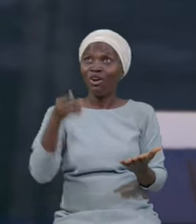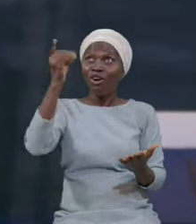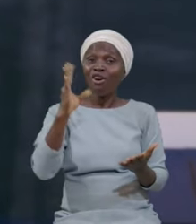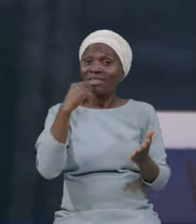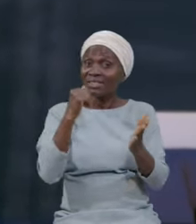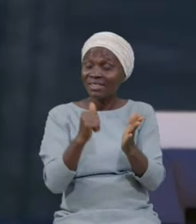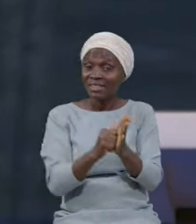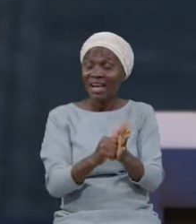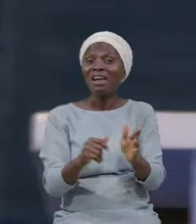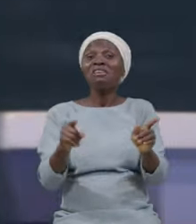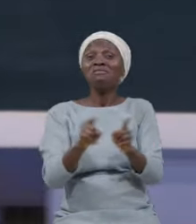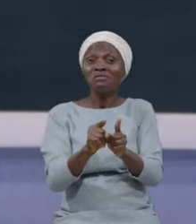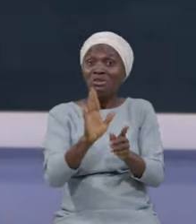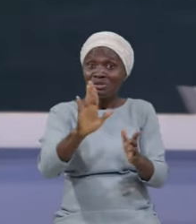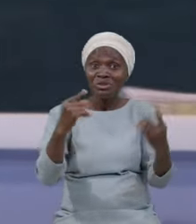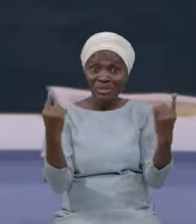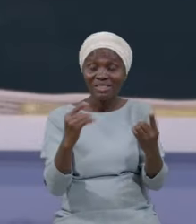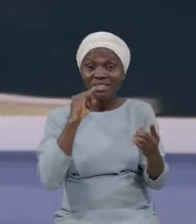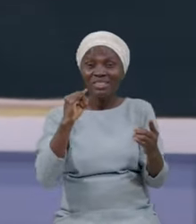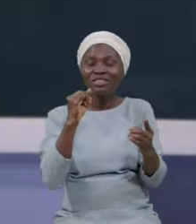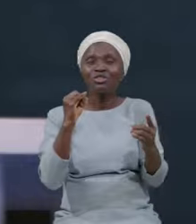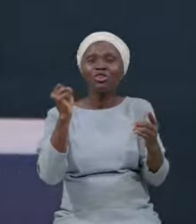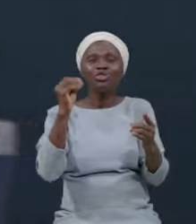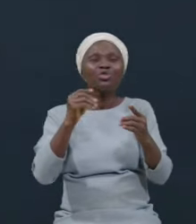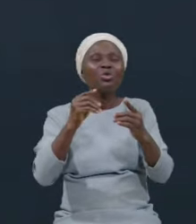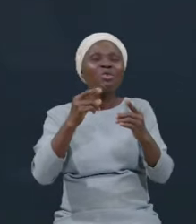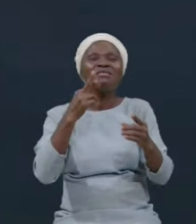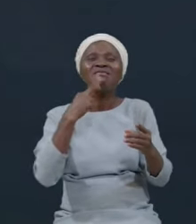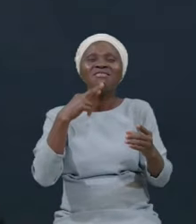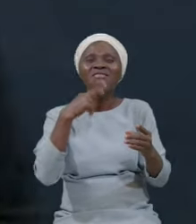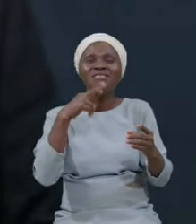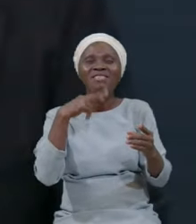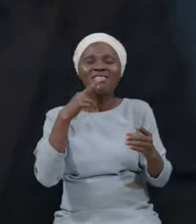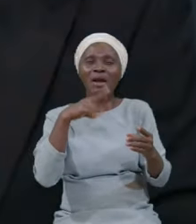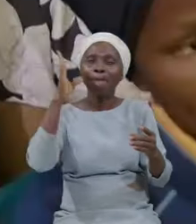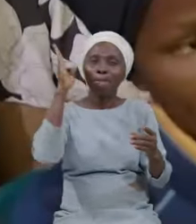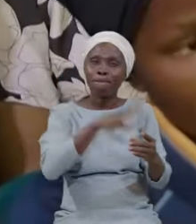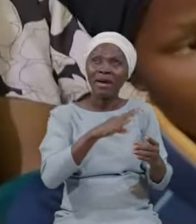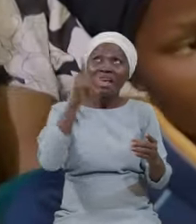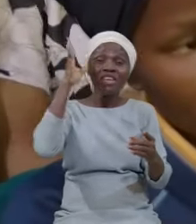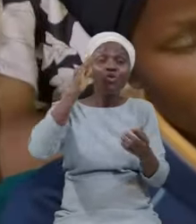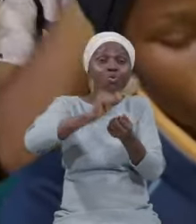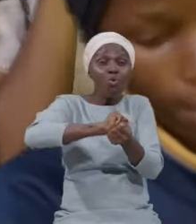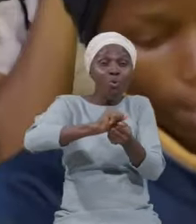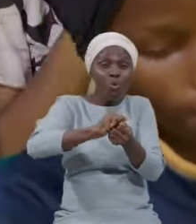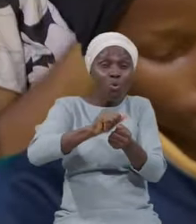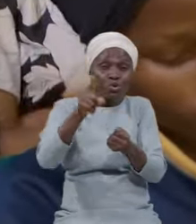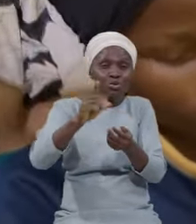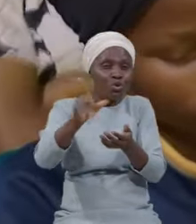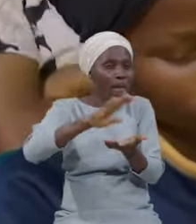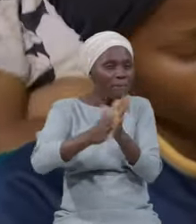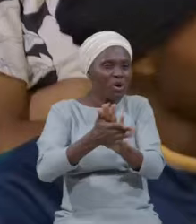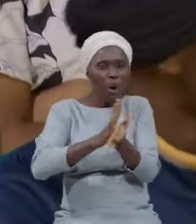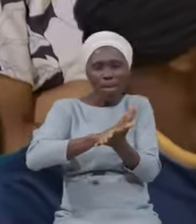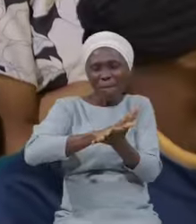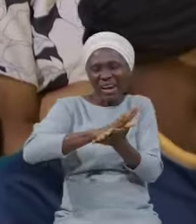scarlet, he will so wash you and cleanse you, you will be as white as snow. Yeah. That's good, but you can